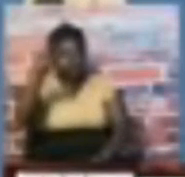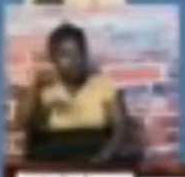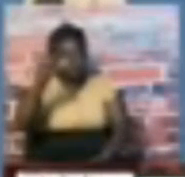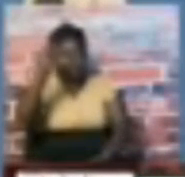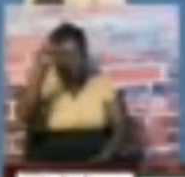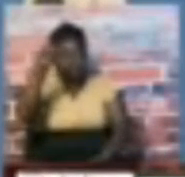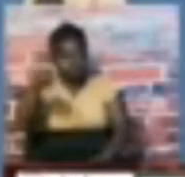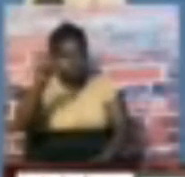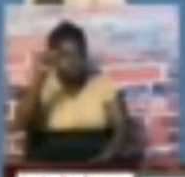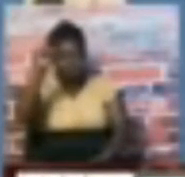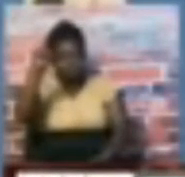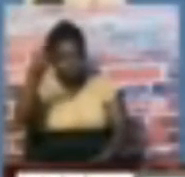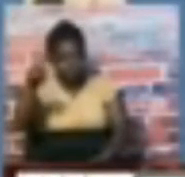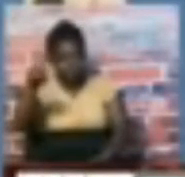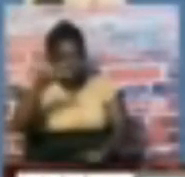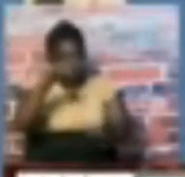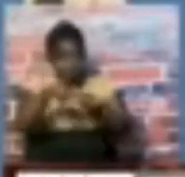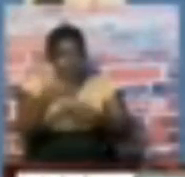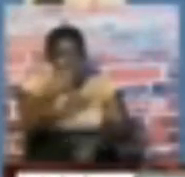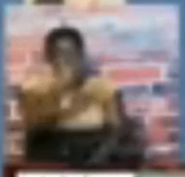worth 52 million shillings.